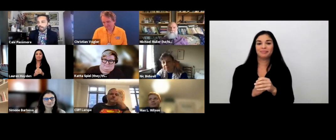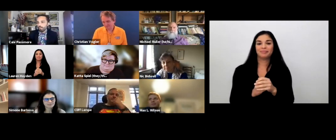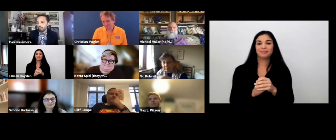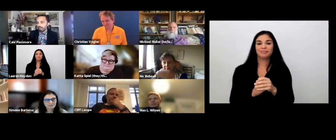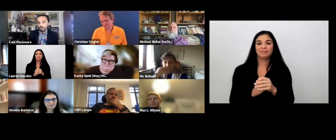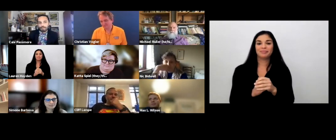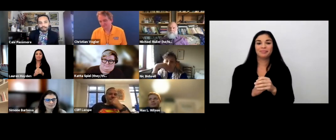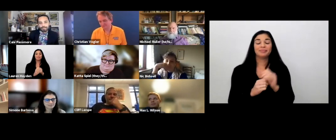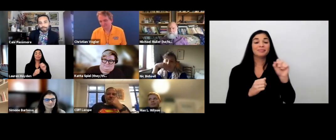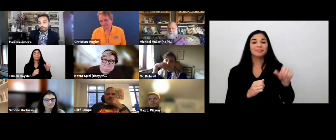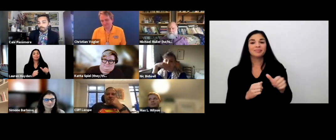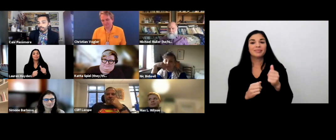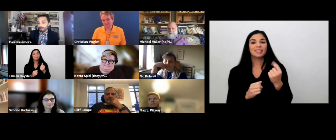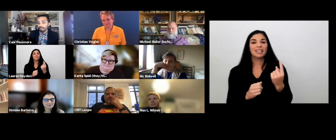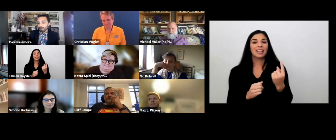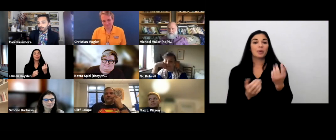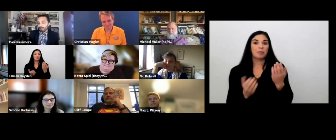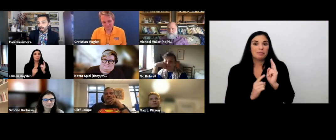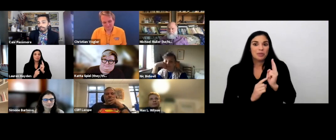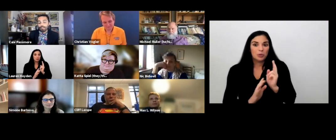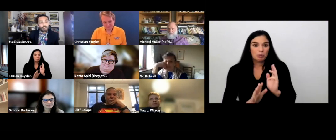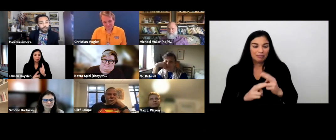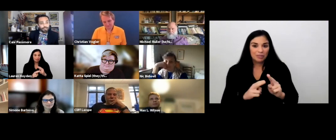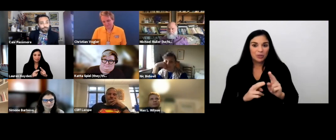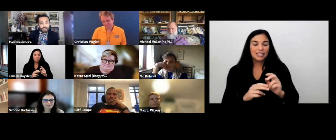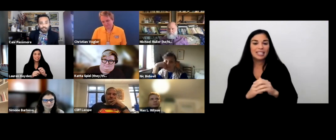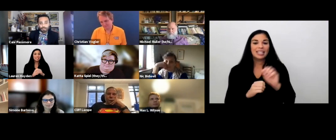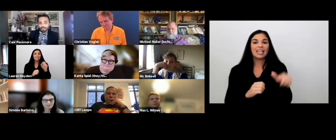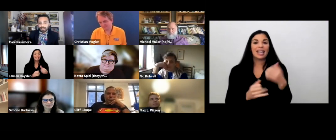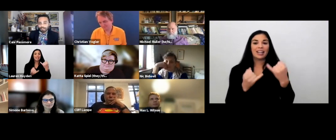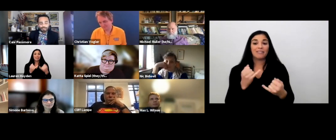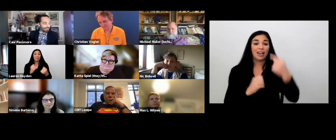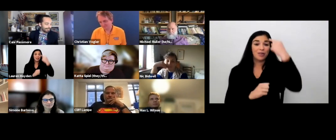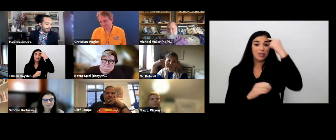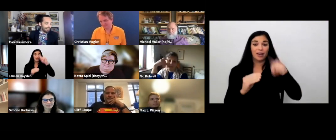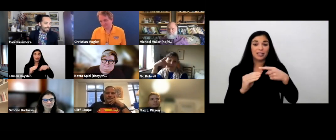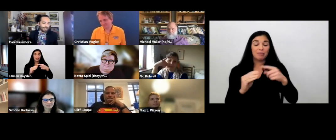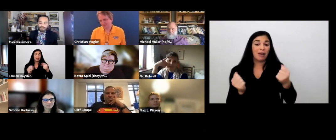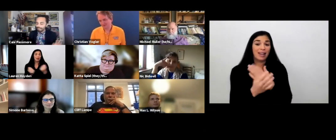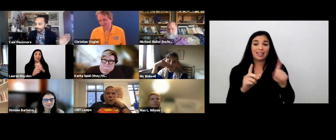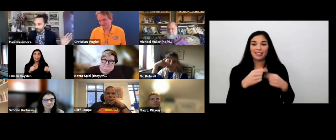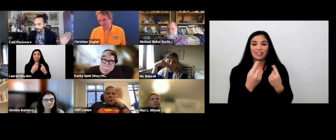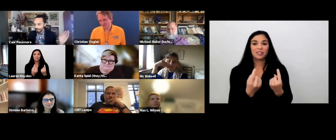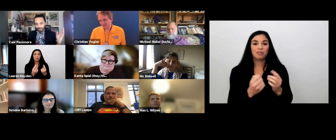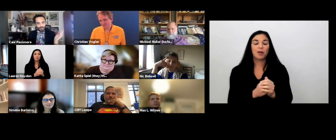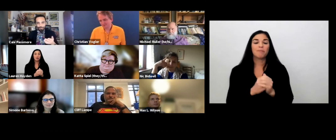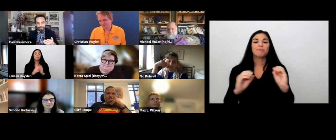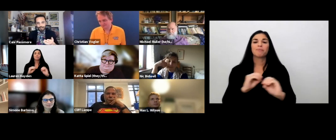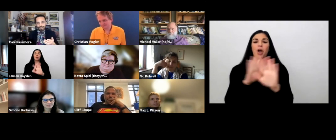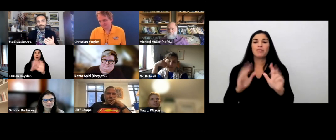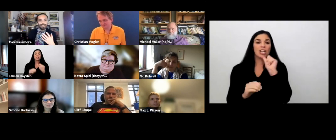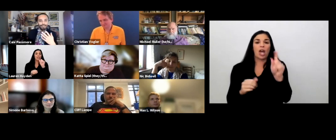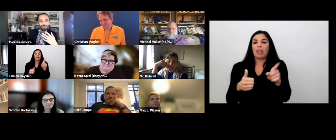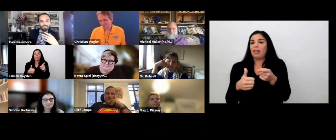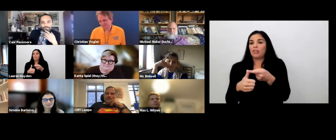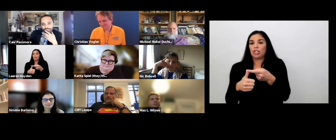If there's anyone in the next maybe 2 minutes that has any final thoughts about anything that we've discussed, this obviously isn't the first and will not be the